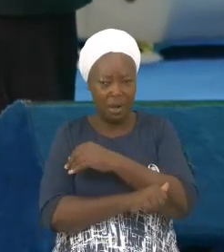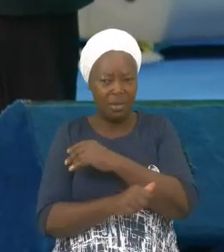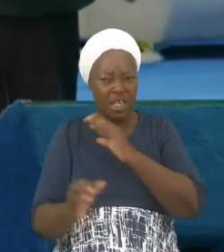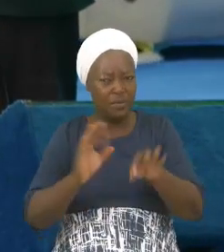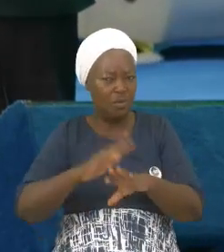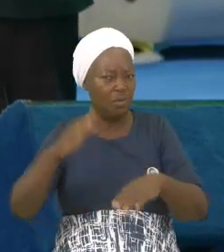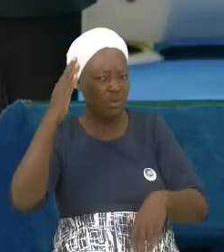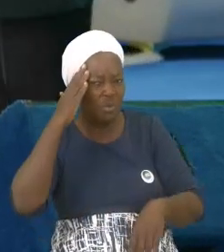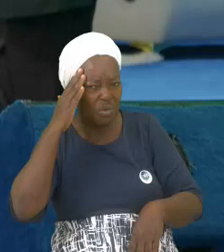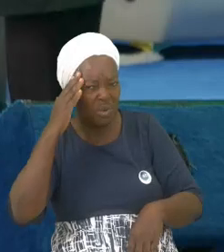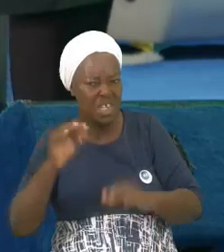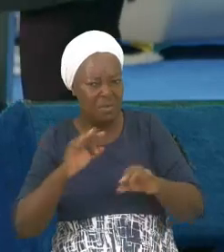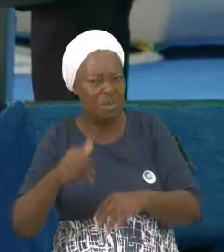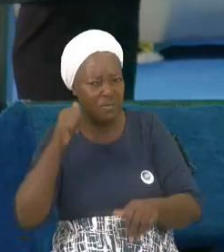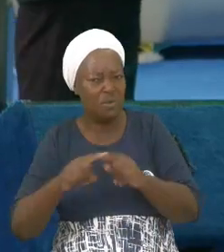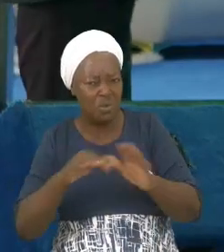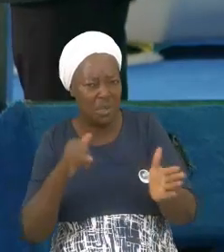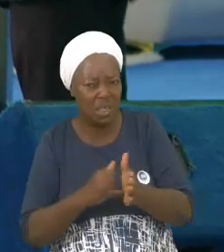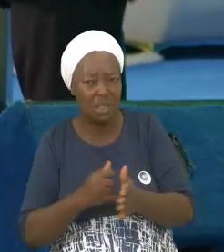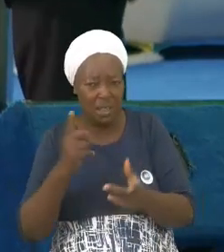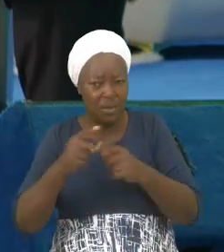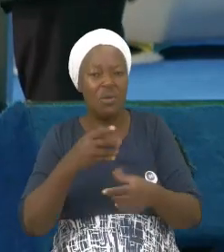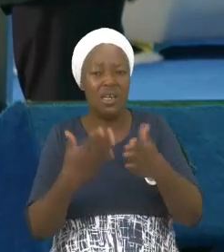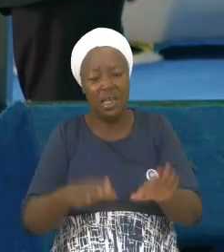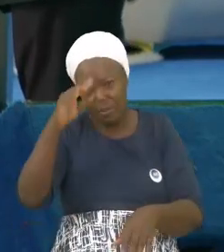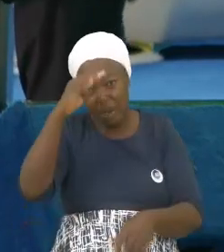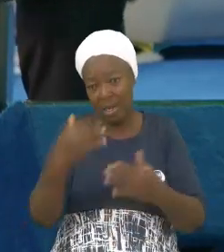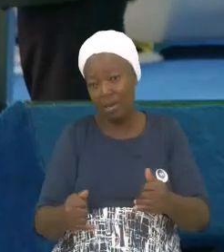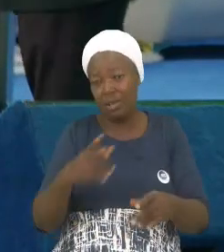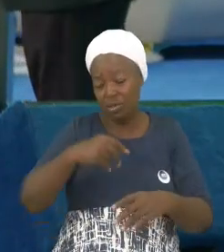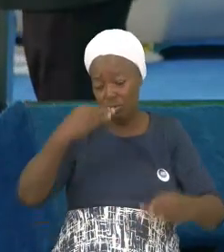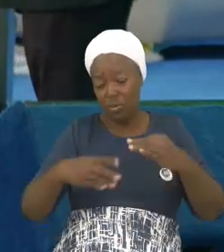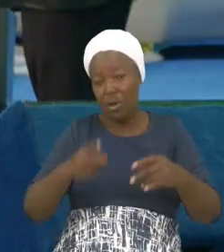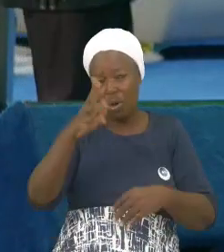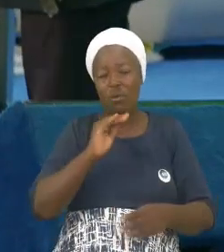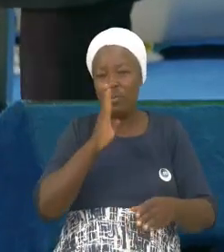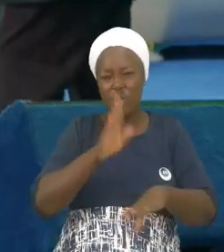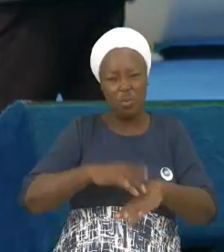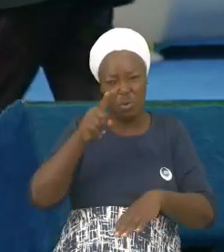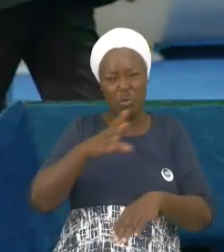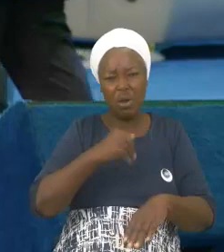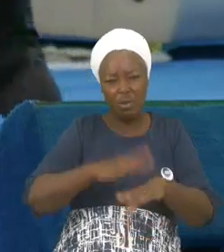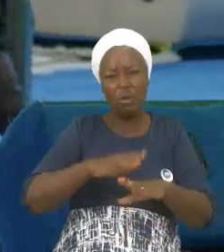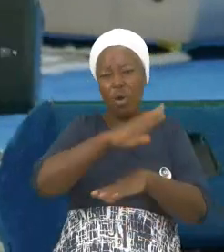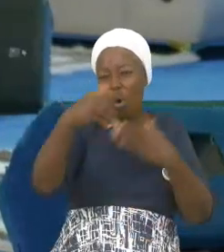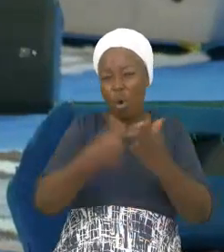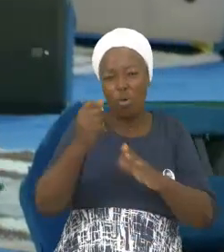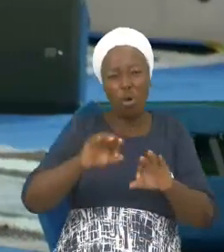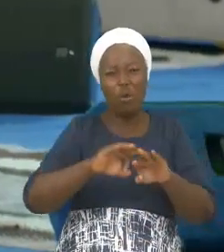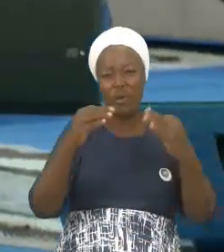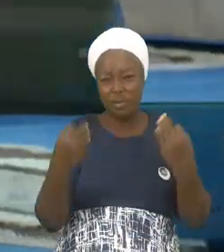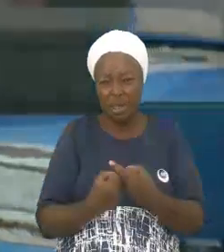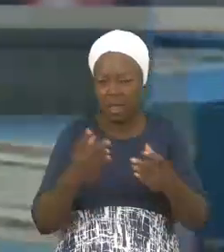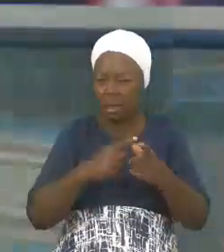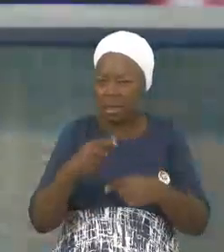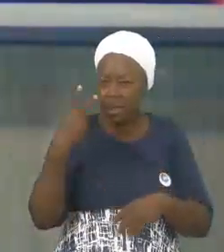man already, the judgment of God will be upon you and upon your whole household. And so Abimelech rose up